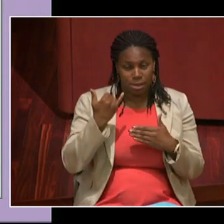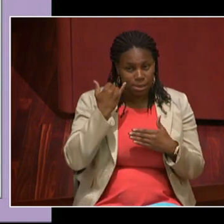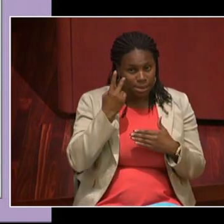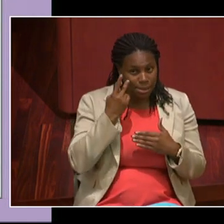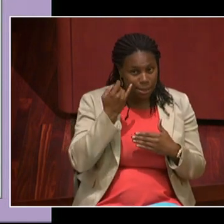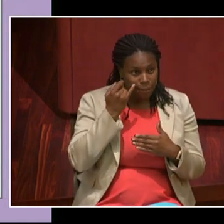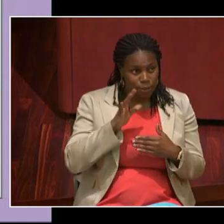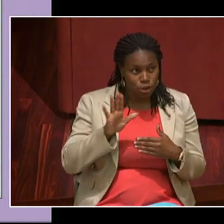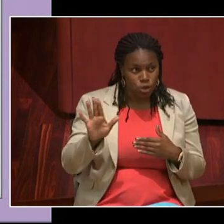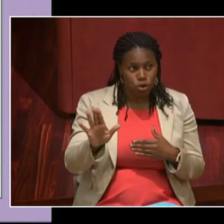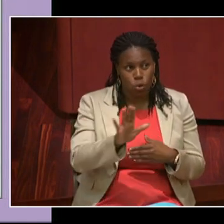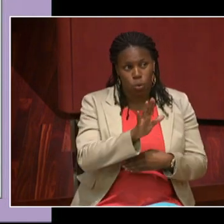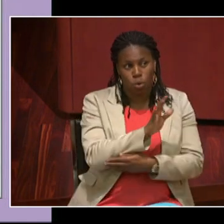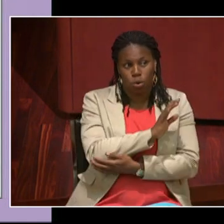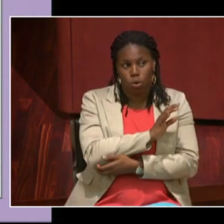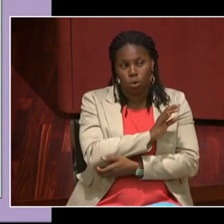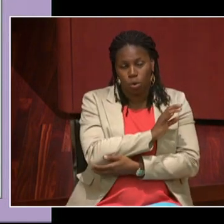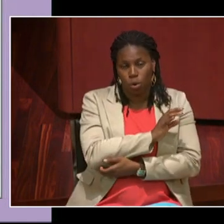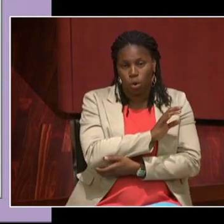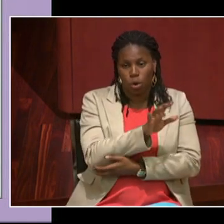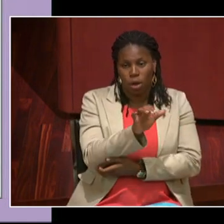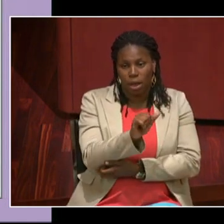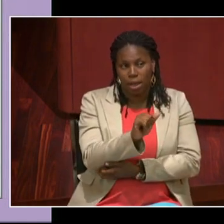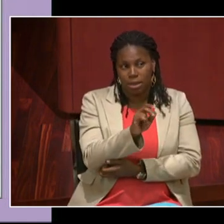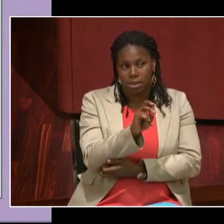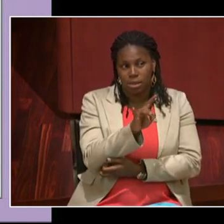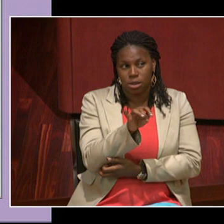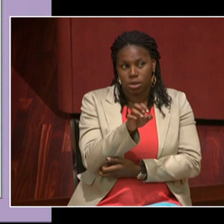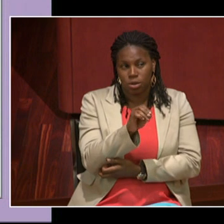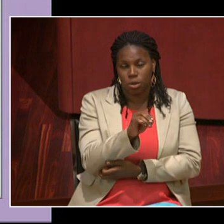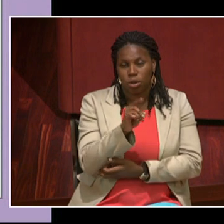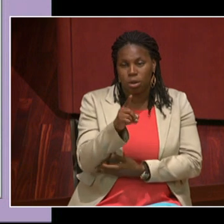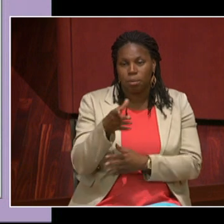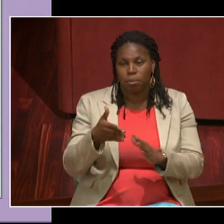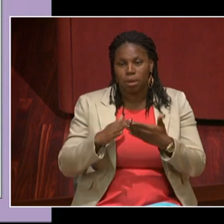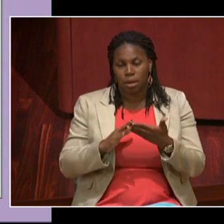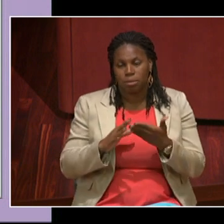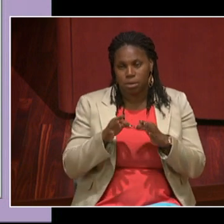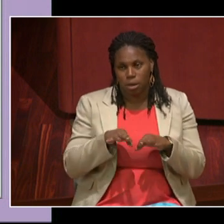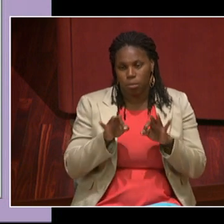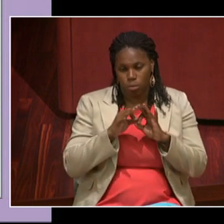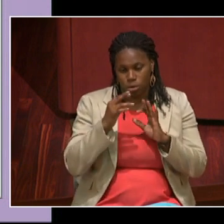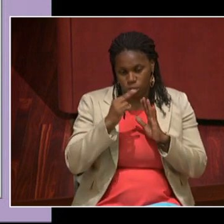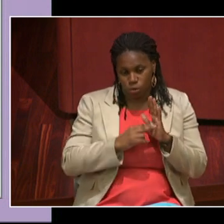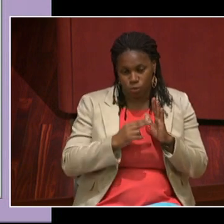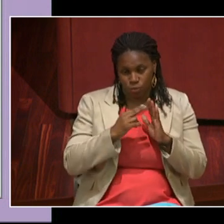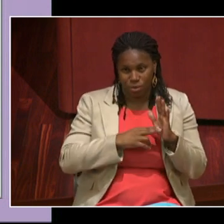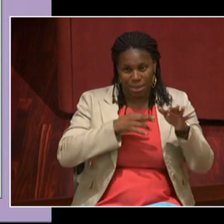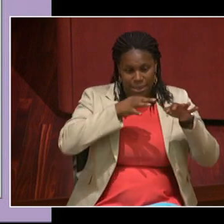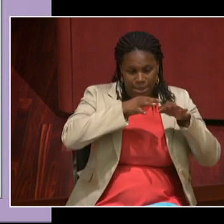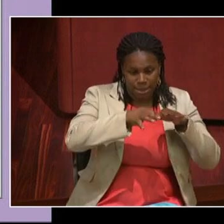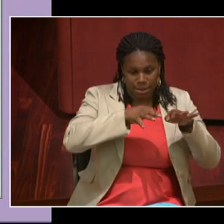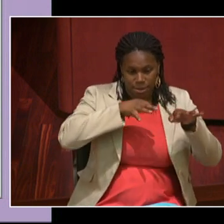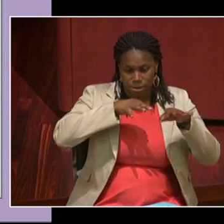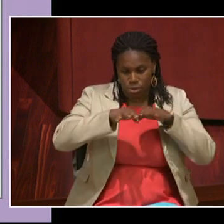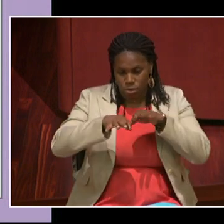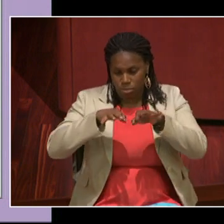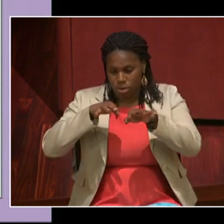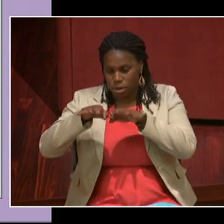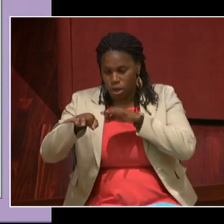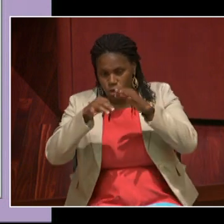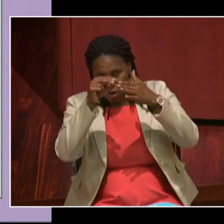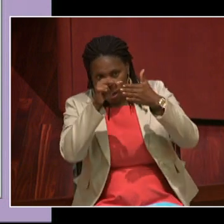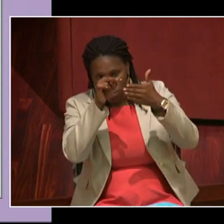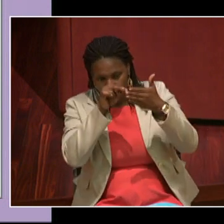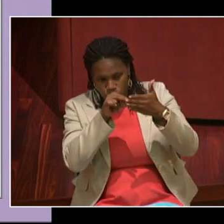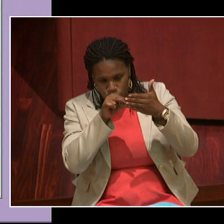Antonio or not. So this is where it becomes very important to read each description to see if it's the Antonio you want.